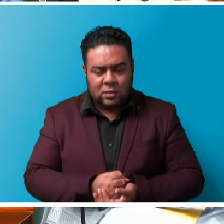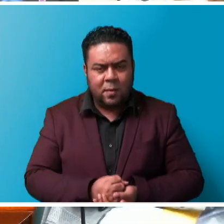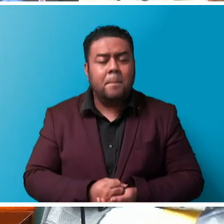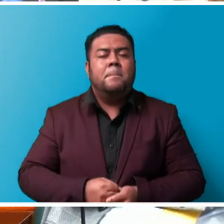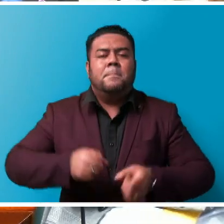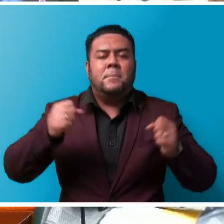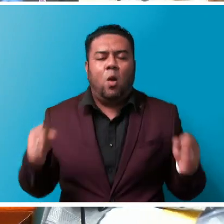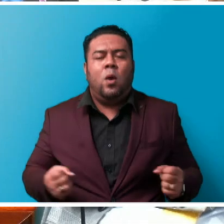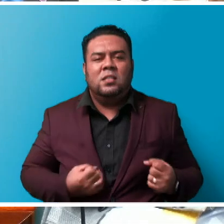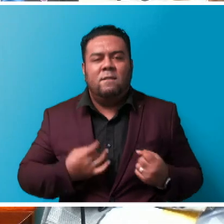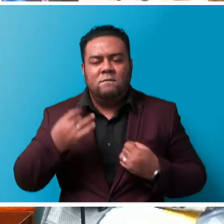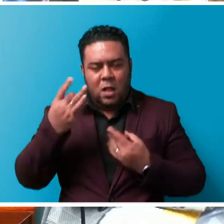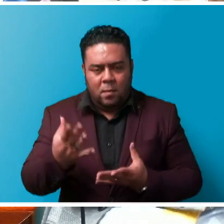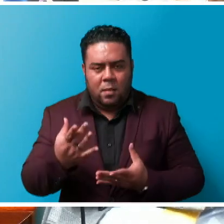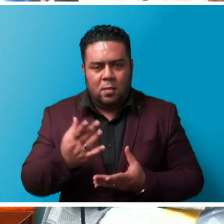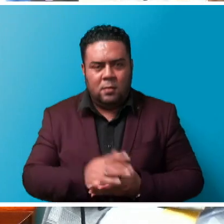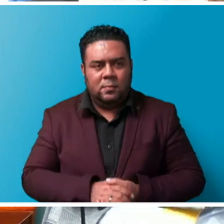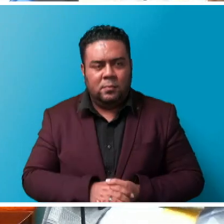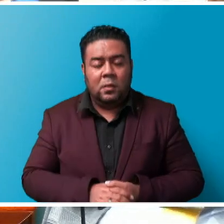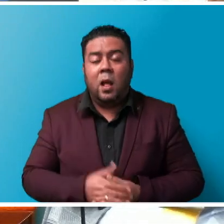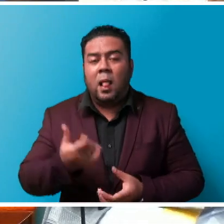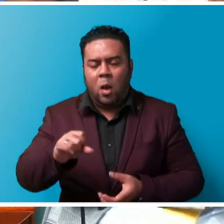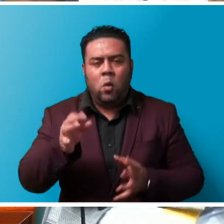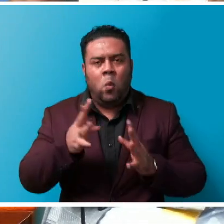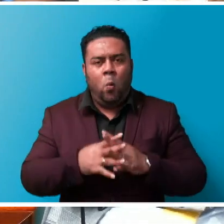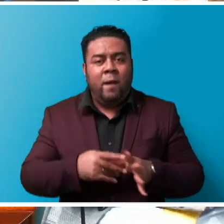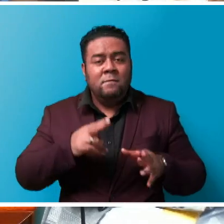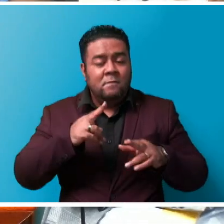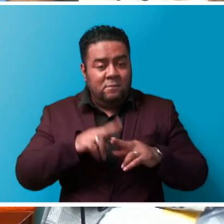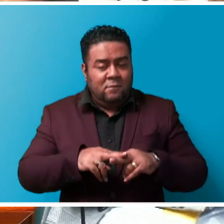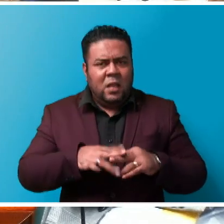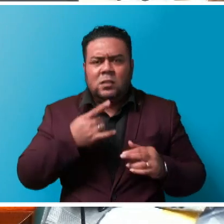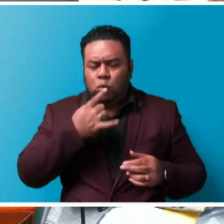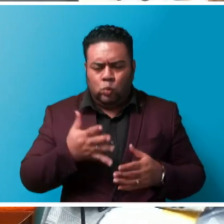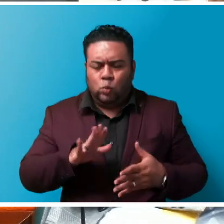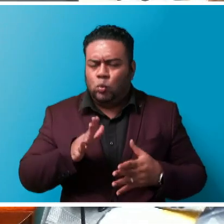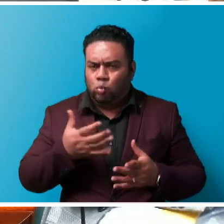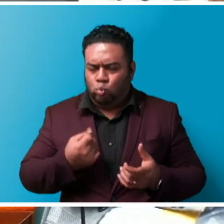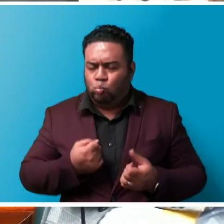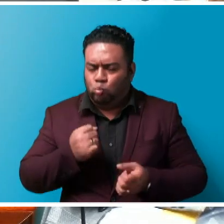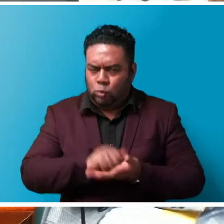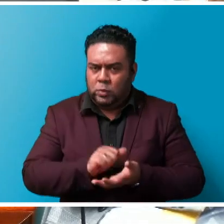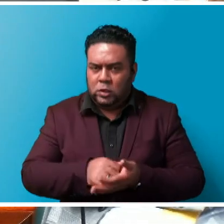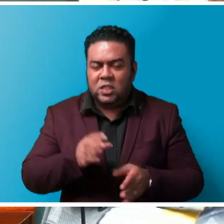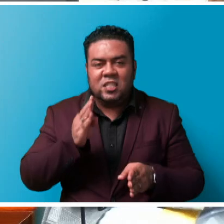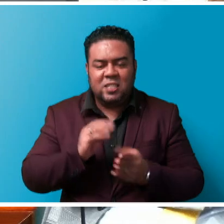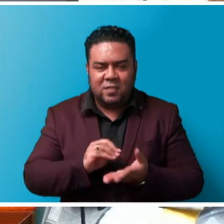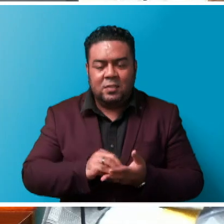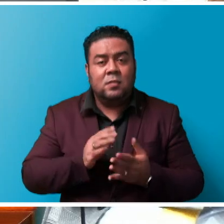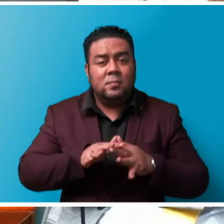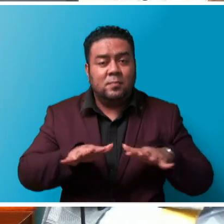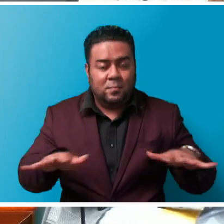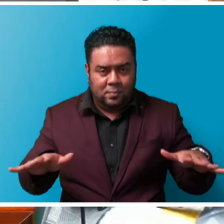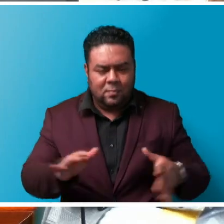is available during outages, allowing WEF to maintain uninterrupted services across key urban areas.